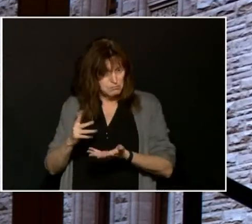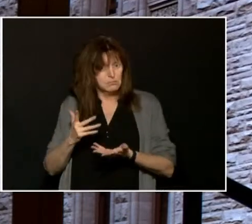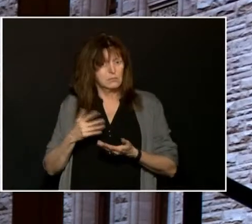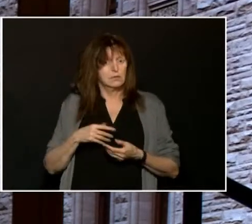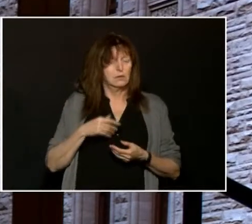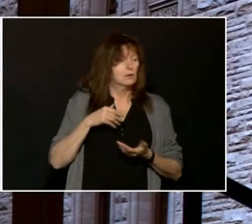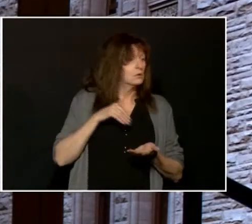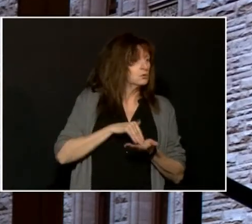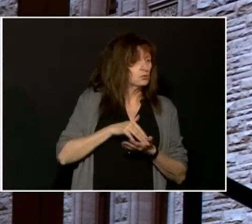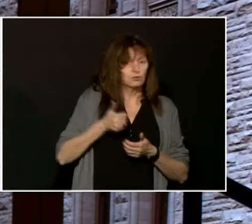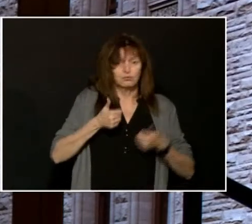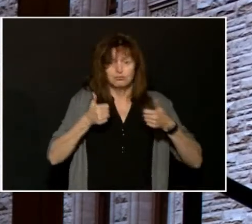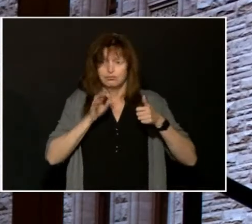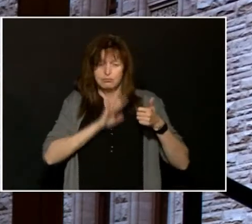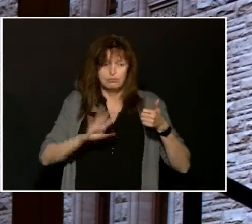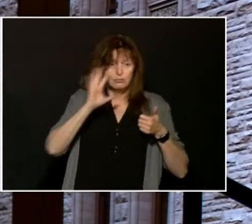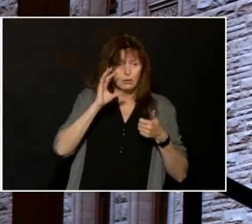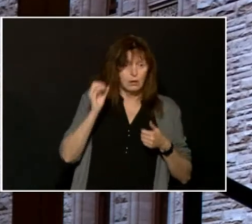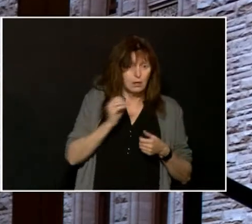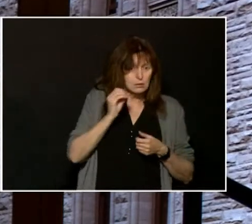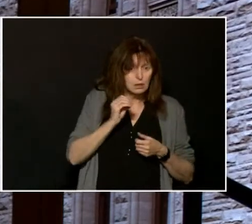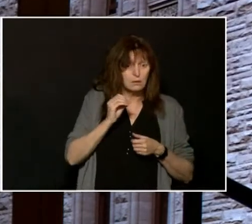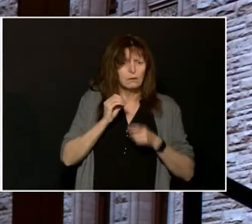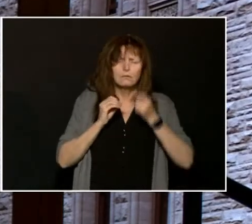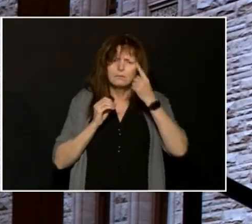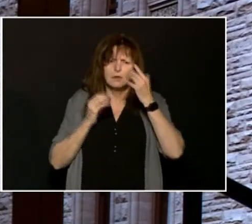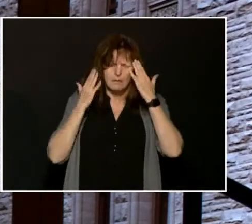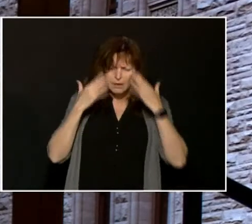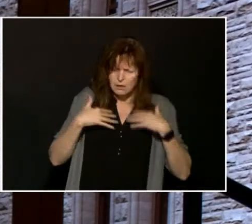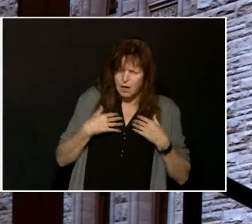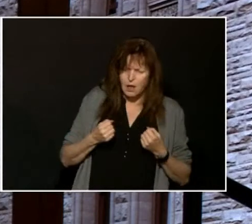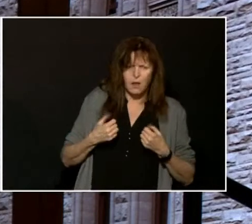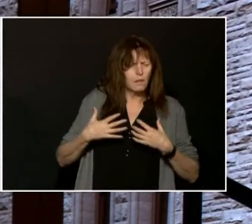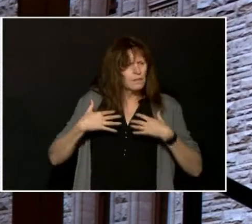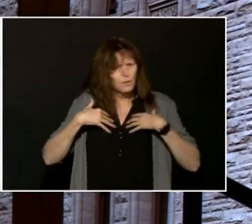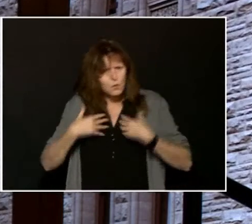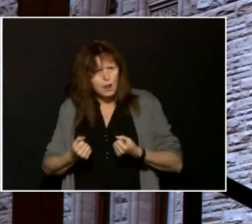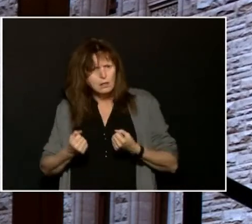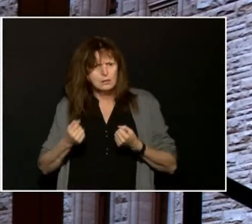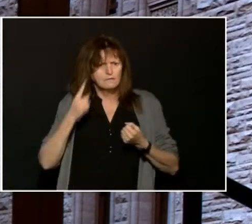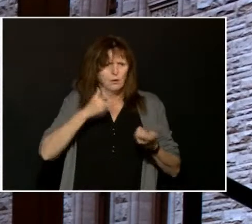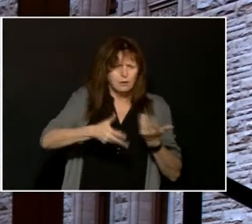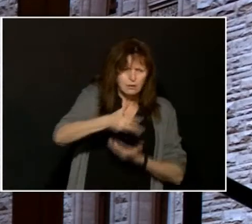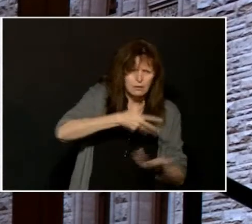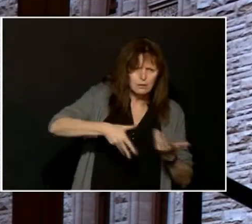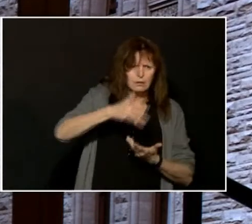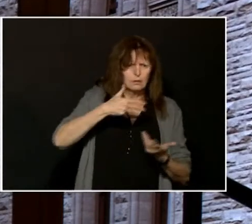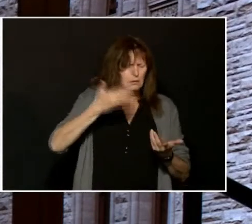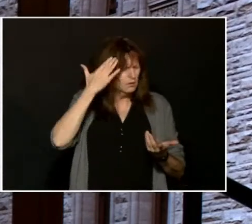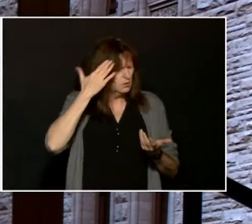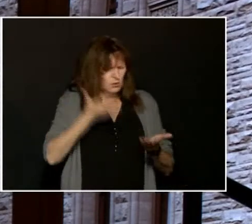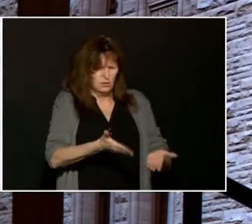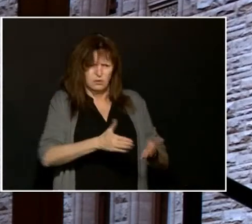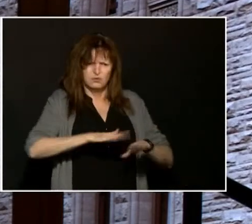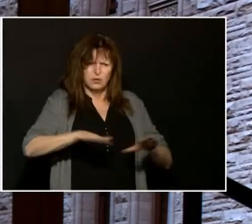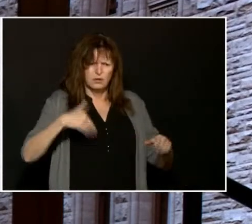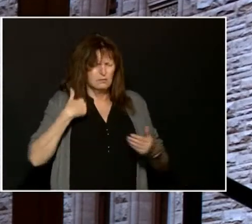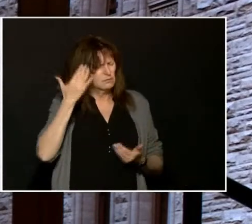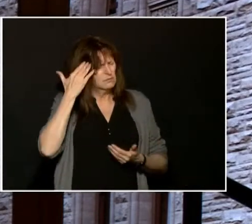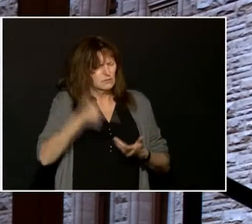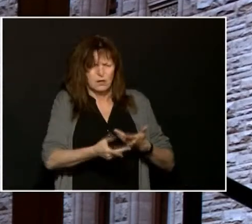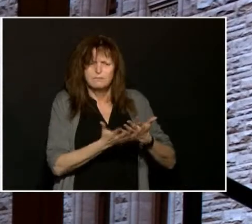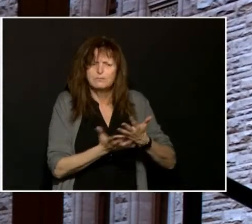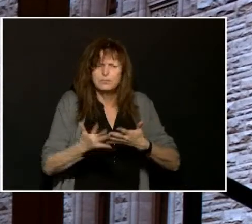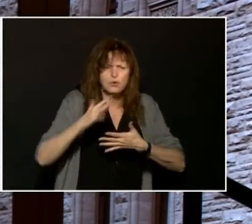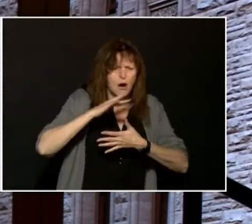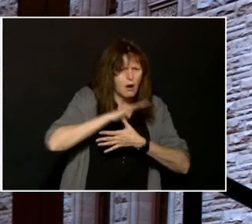concerns, especially around the mental health wellness, the socialization, the developmental issues of all the children. And this is a very top priority to our medical officers of